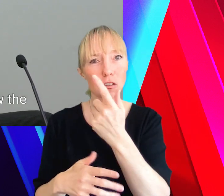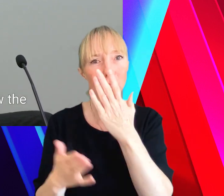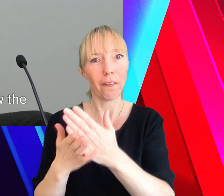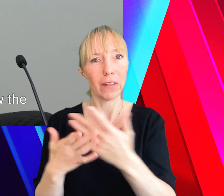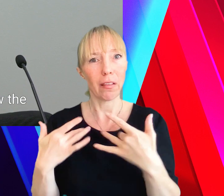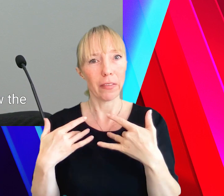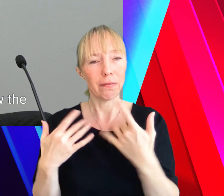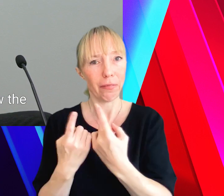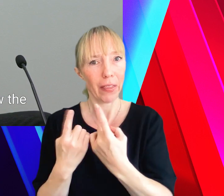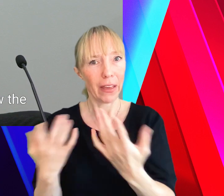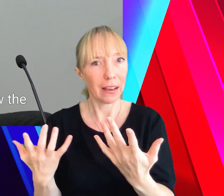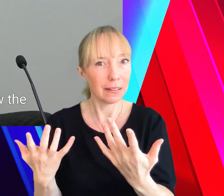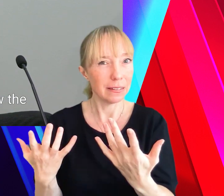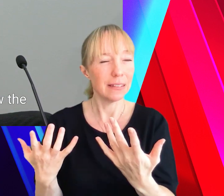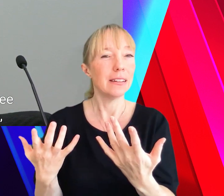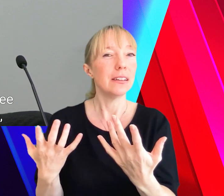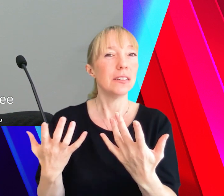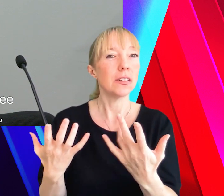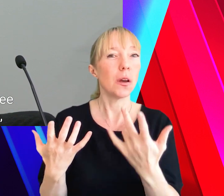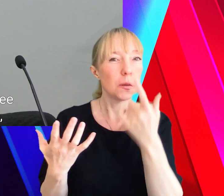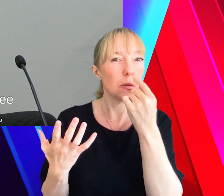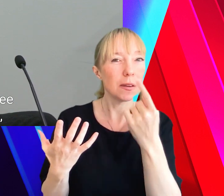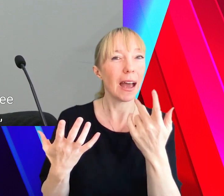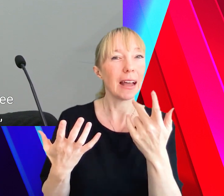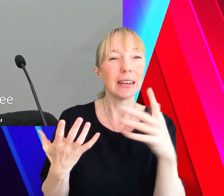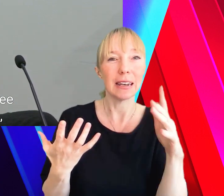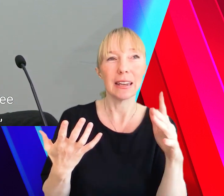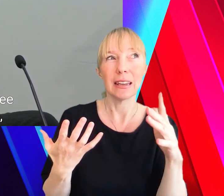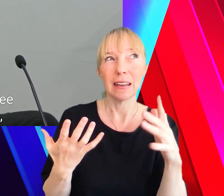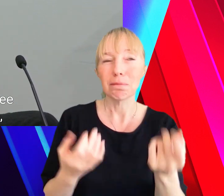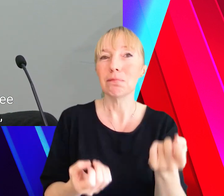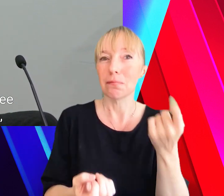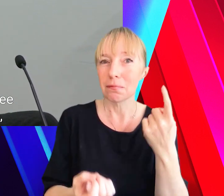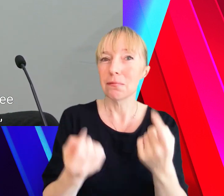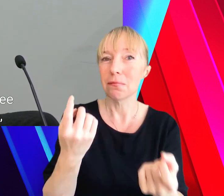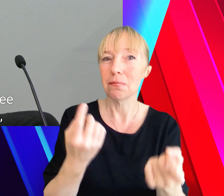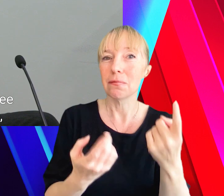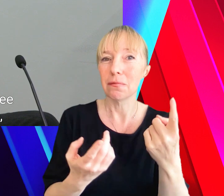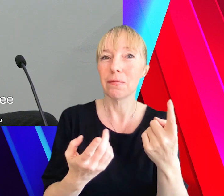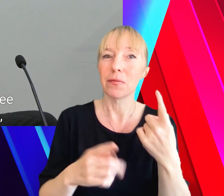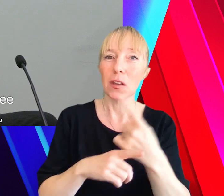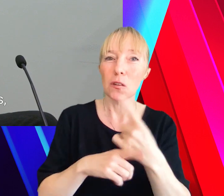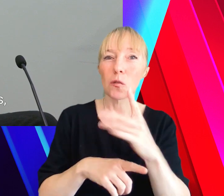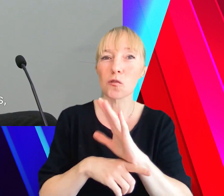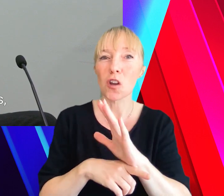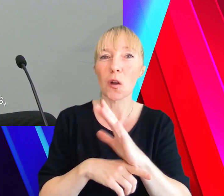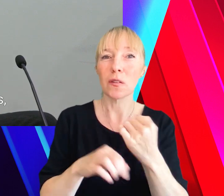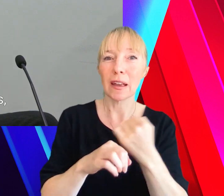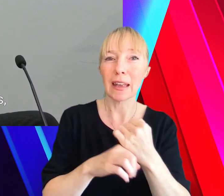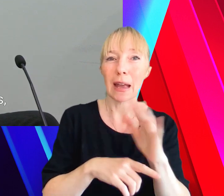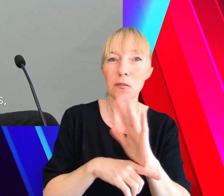saw the potential in that being a real thing. So I think there are instances, and you do hear instances of, you know, people doing, I don't